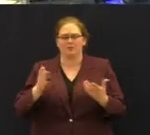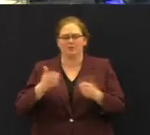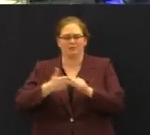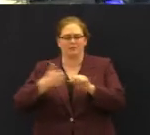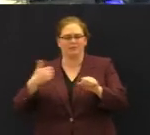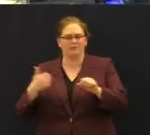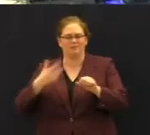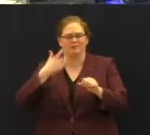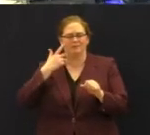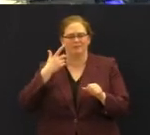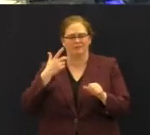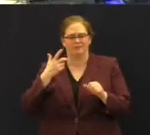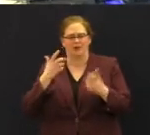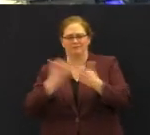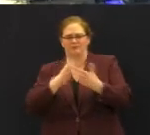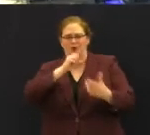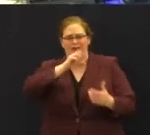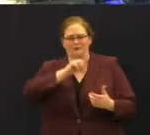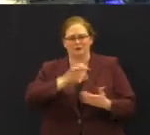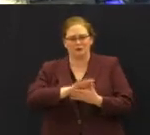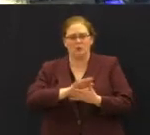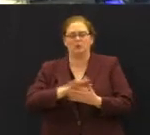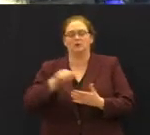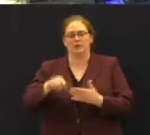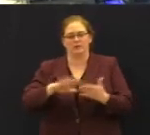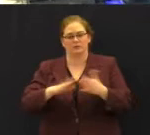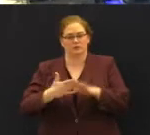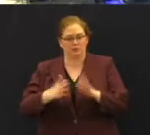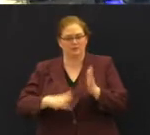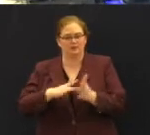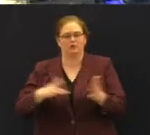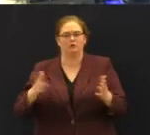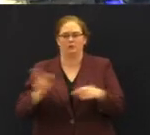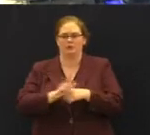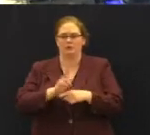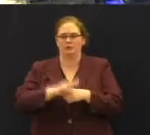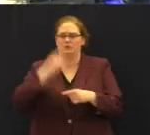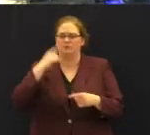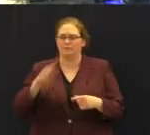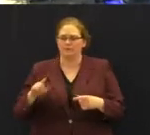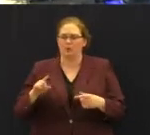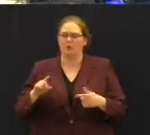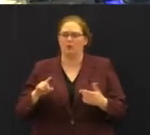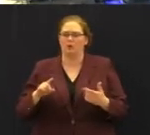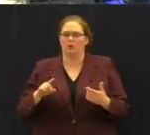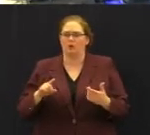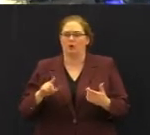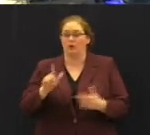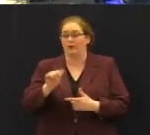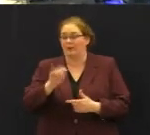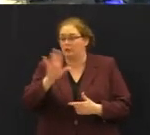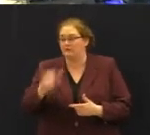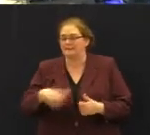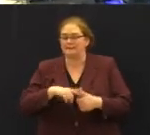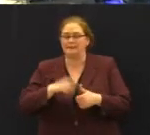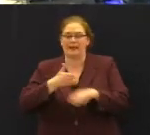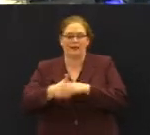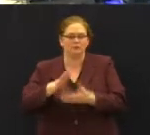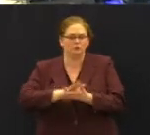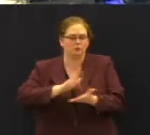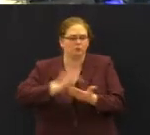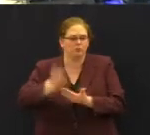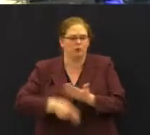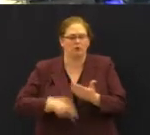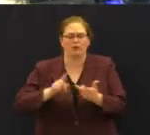age and schooling. So this community center is going to be used for literacy, after-school